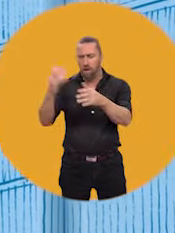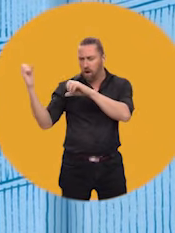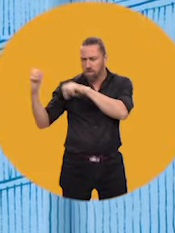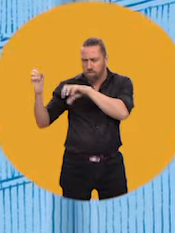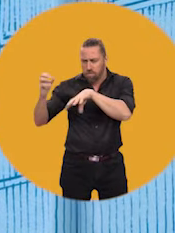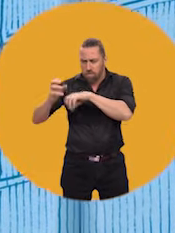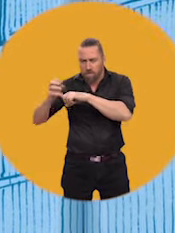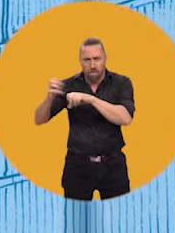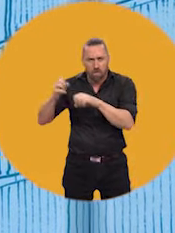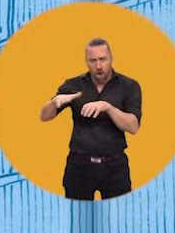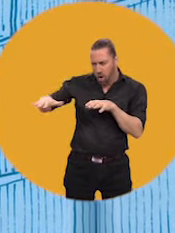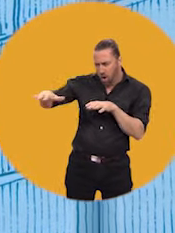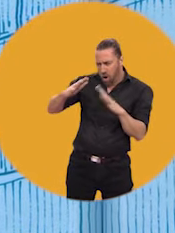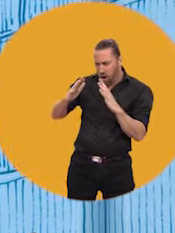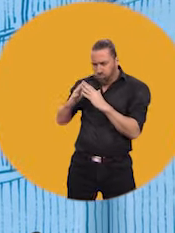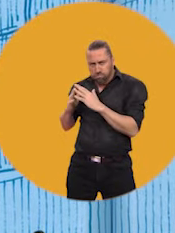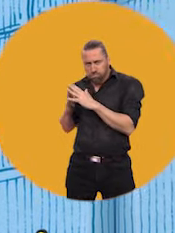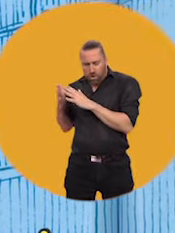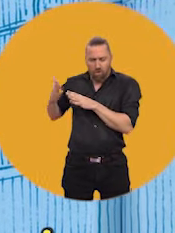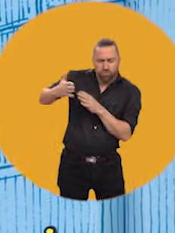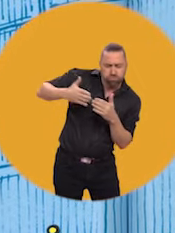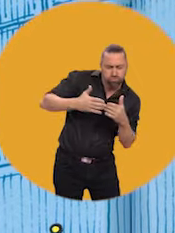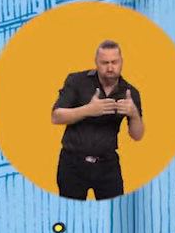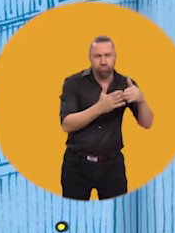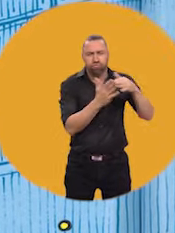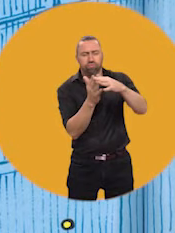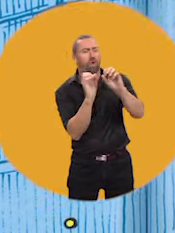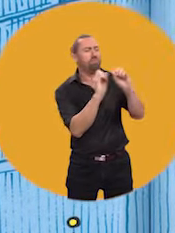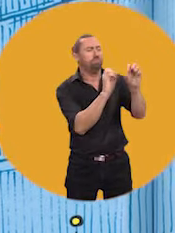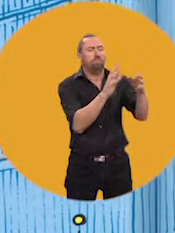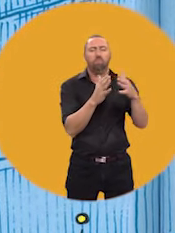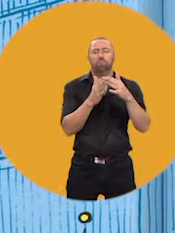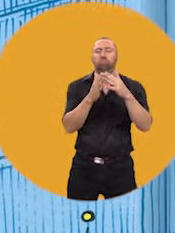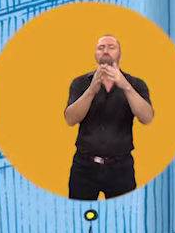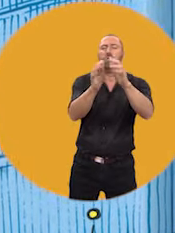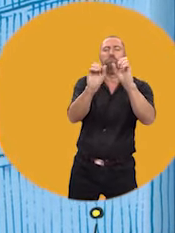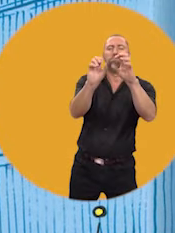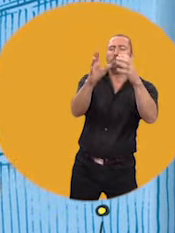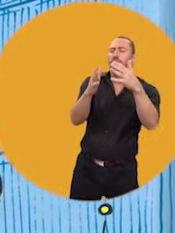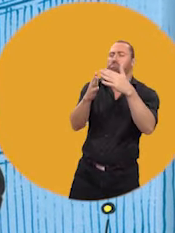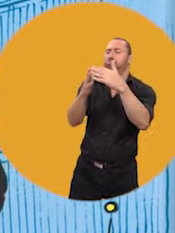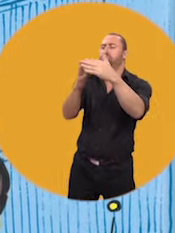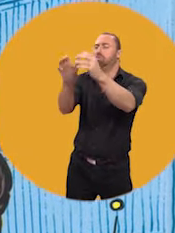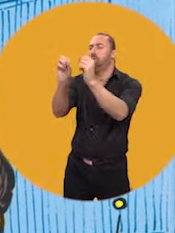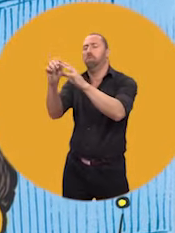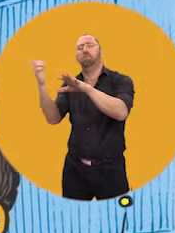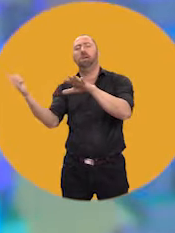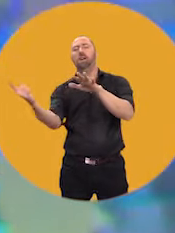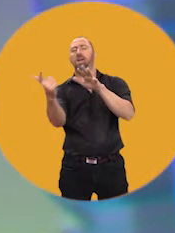It would carry supplies from the wharf in their bay to people in places a long way